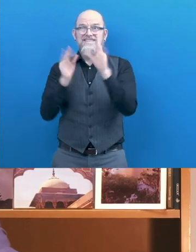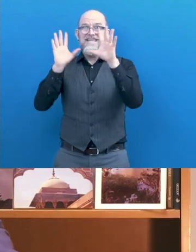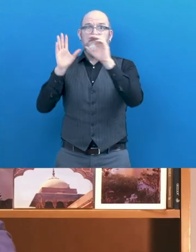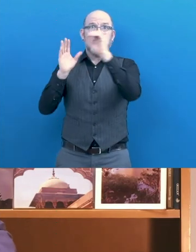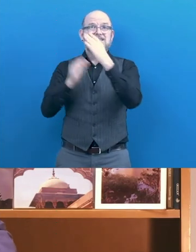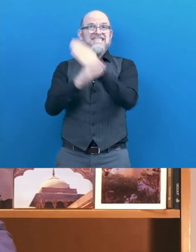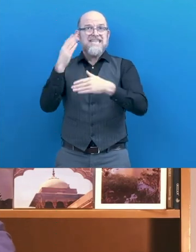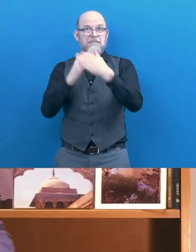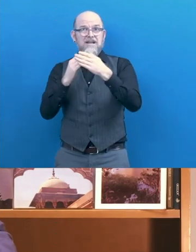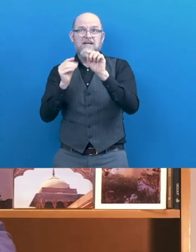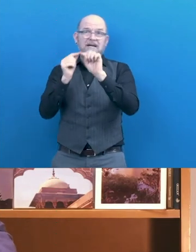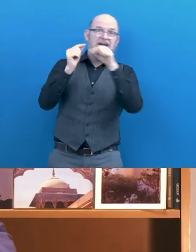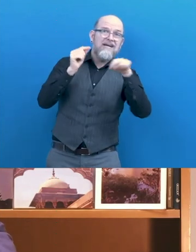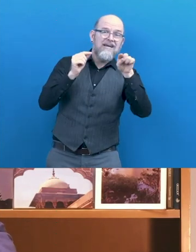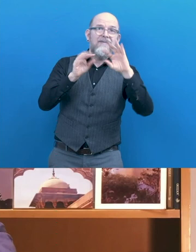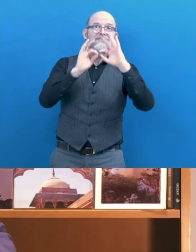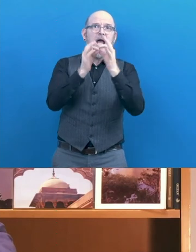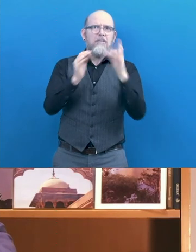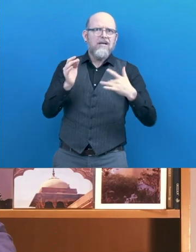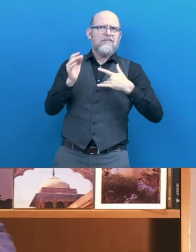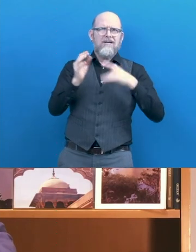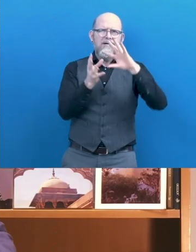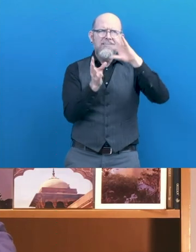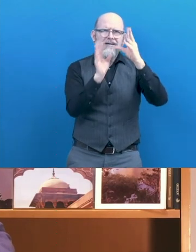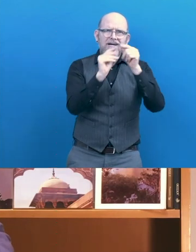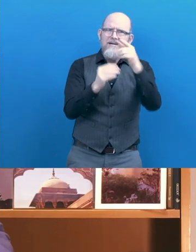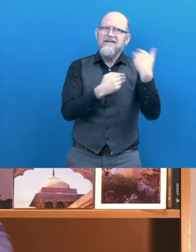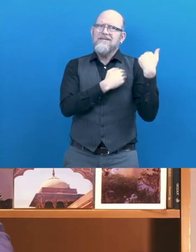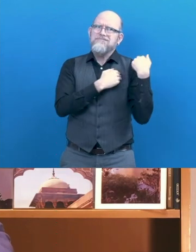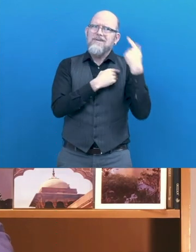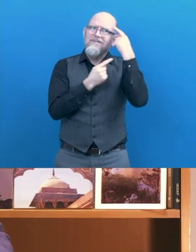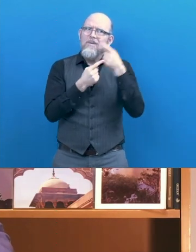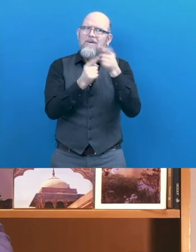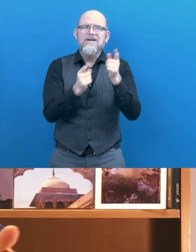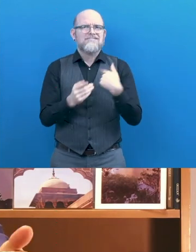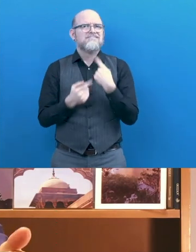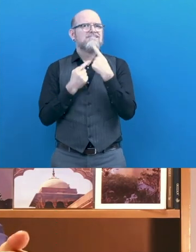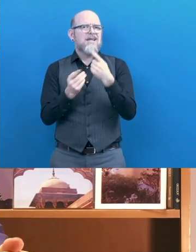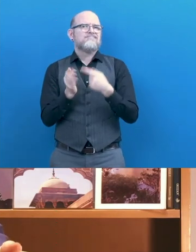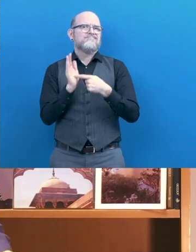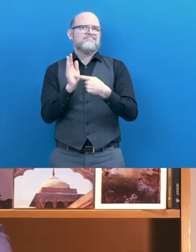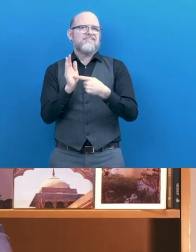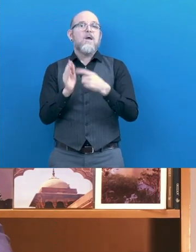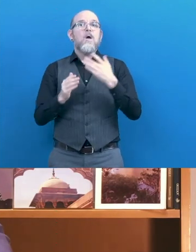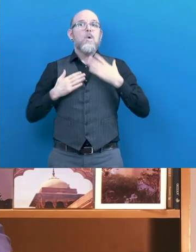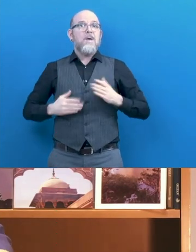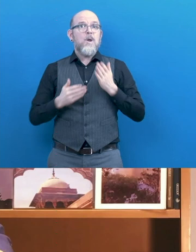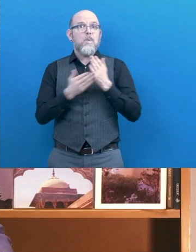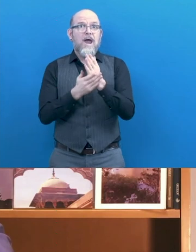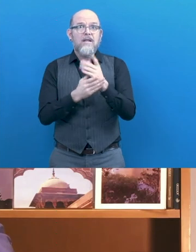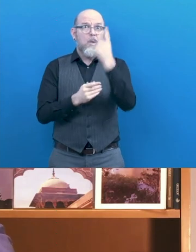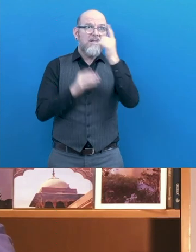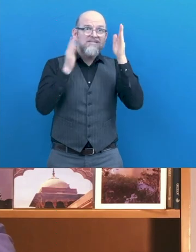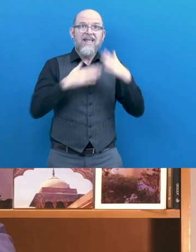affected to the 10% with disability. And it's not just health, it's human rights,